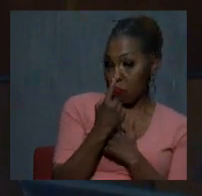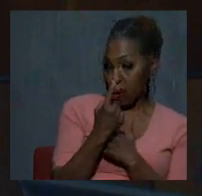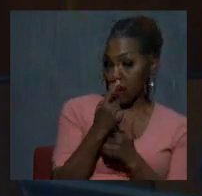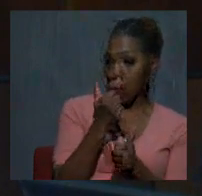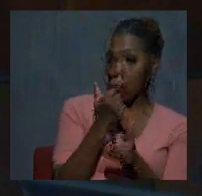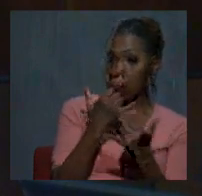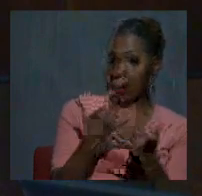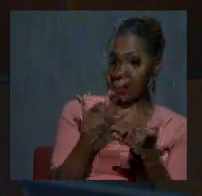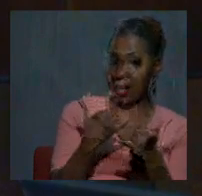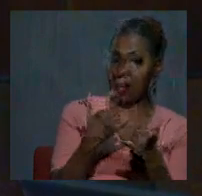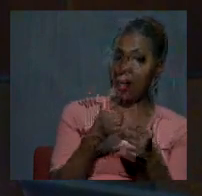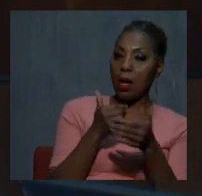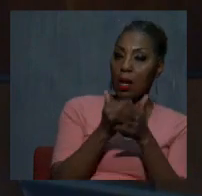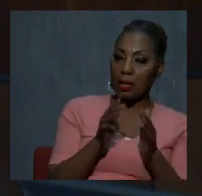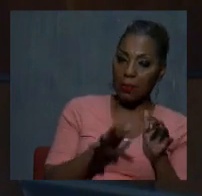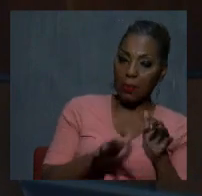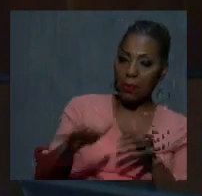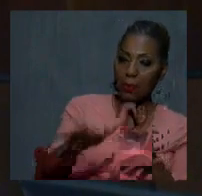neighborhood